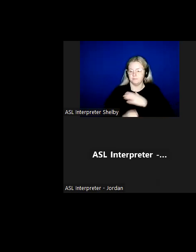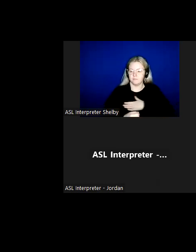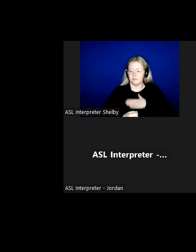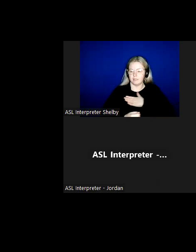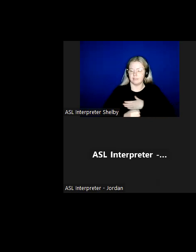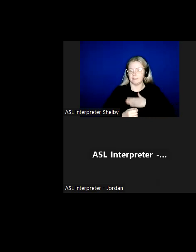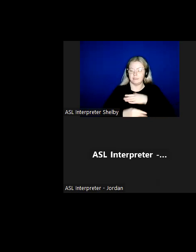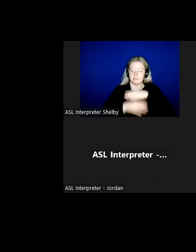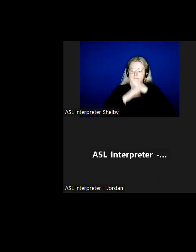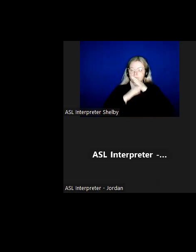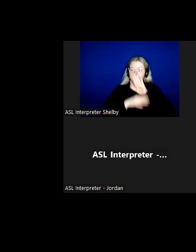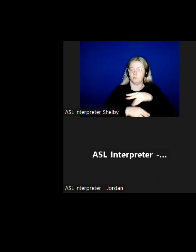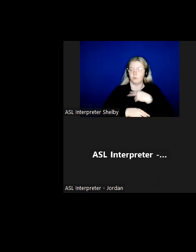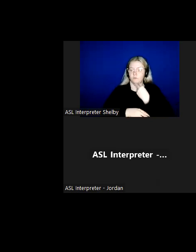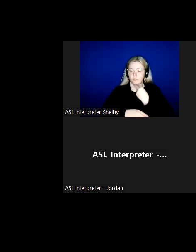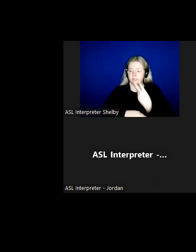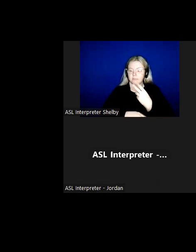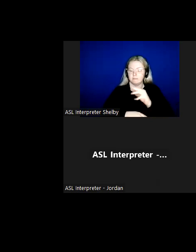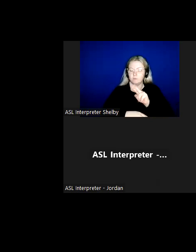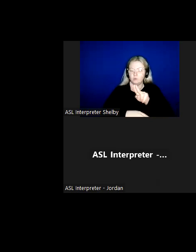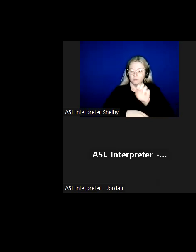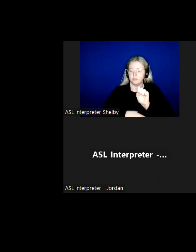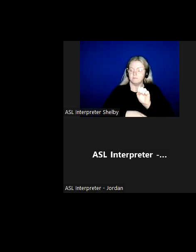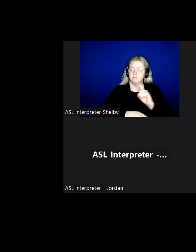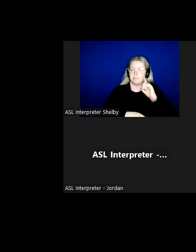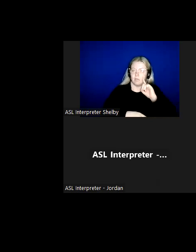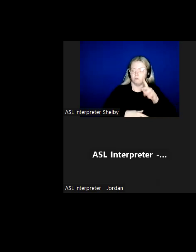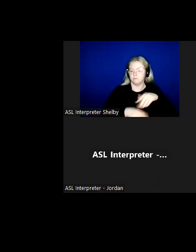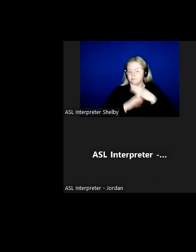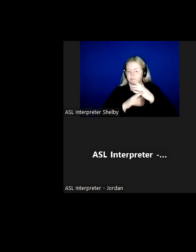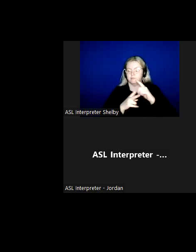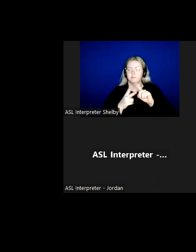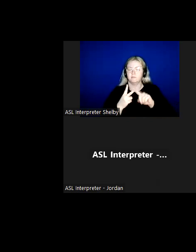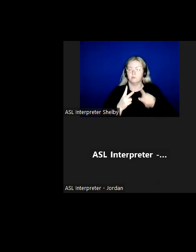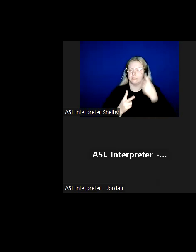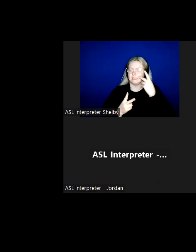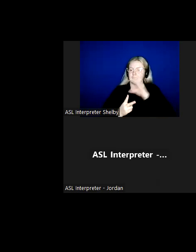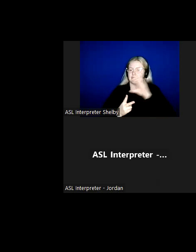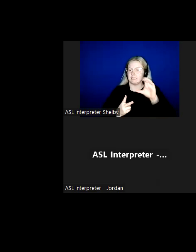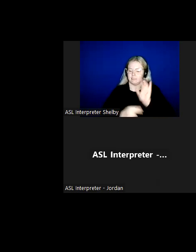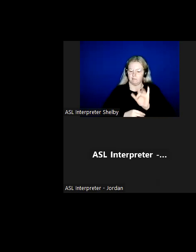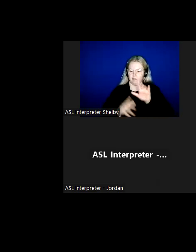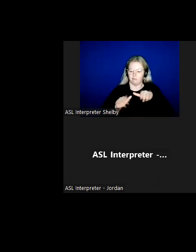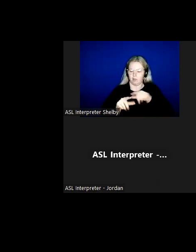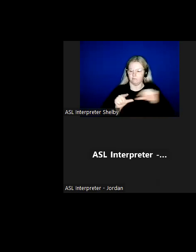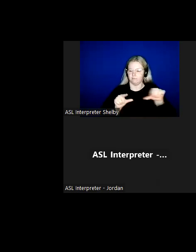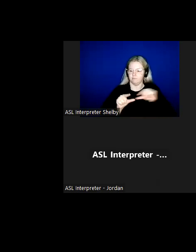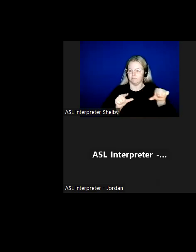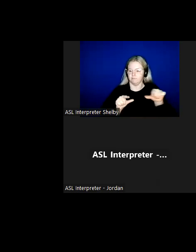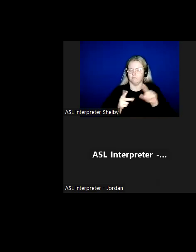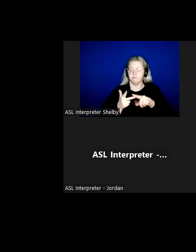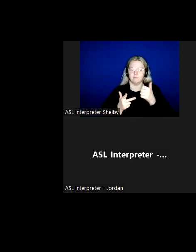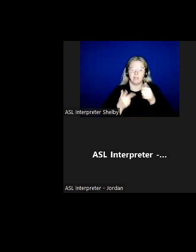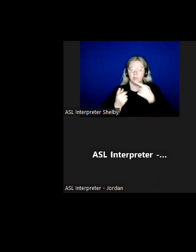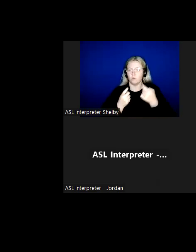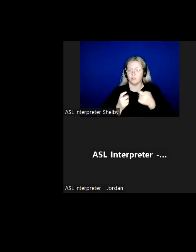block out any outside noise. The closed captioning button is on the bottom of the screen. Please place your questions and comments